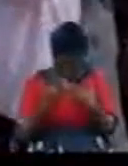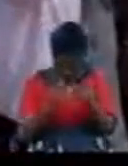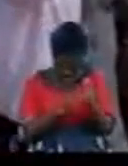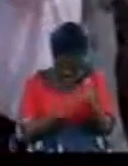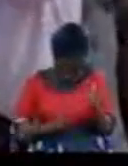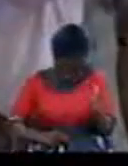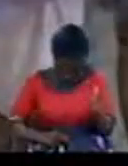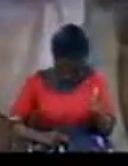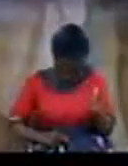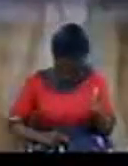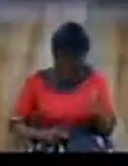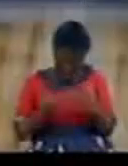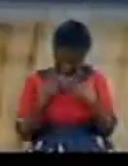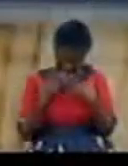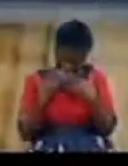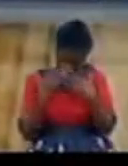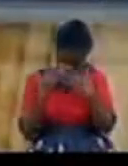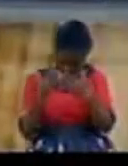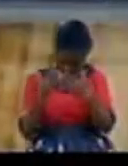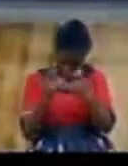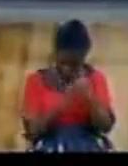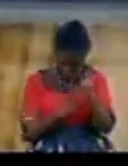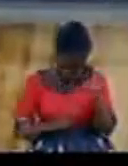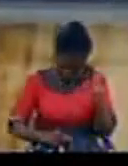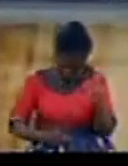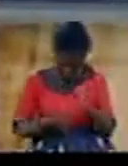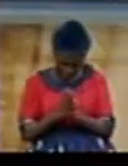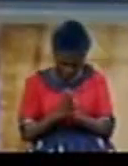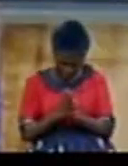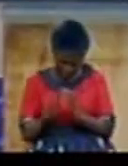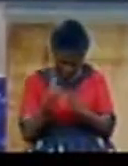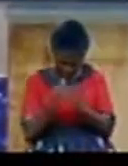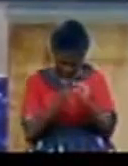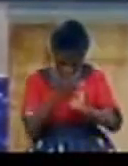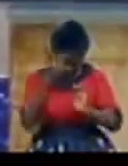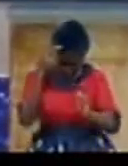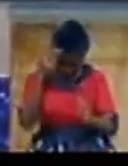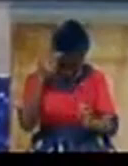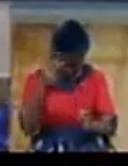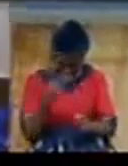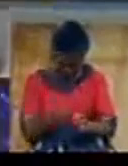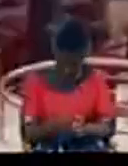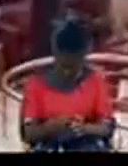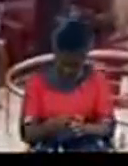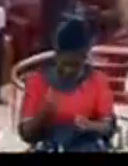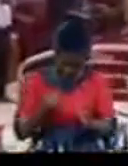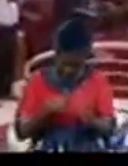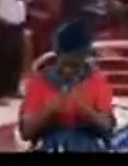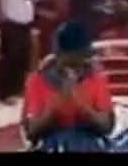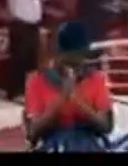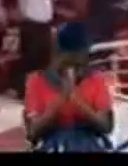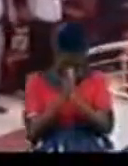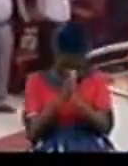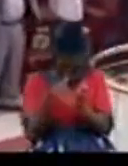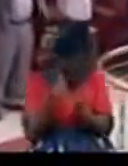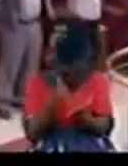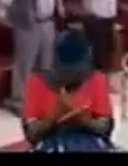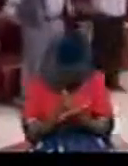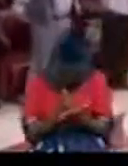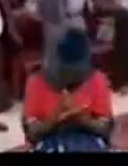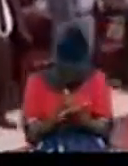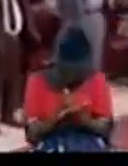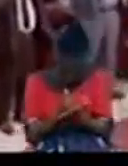Lord. Thank you, Lord. In Jesus' name we pray.